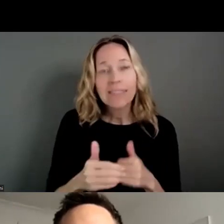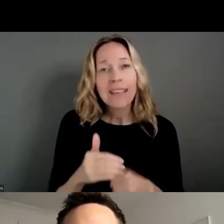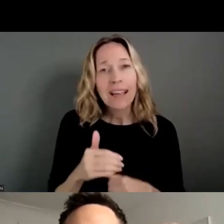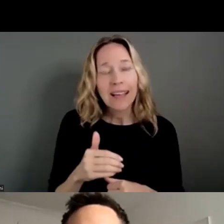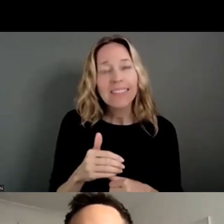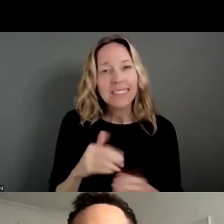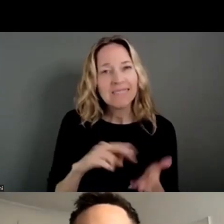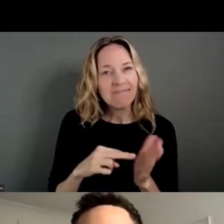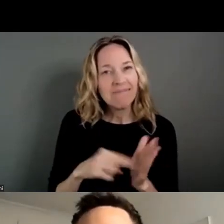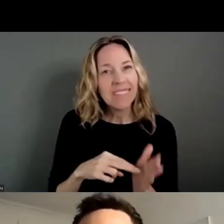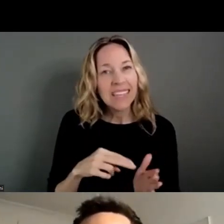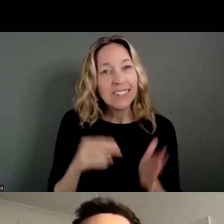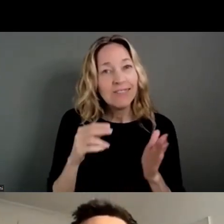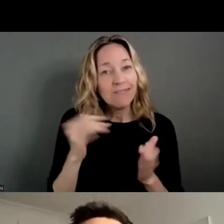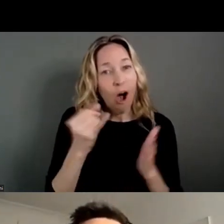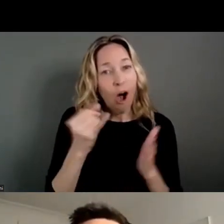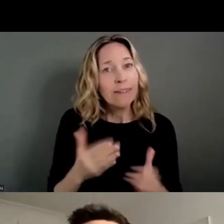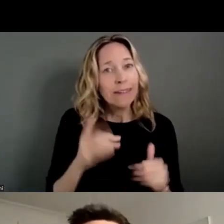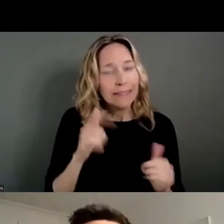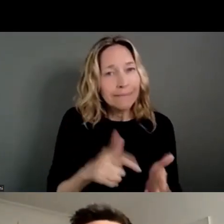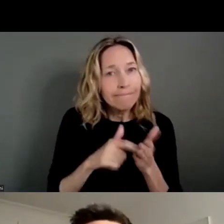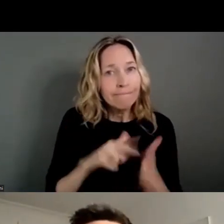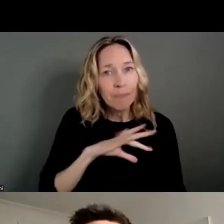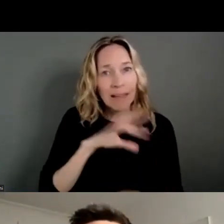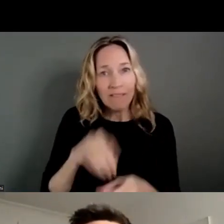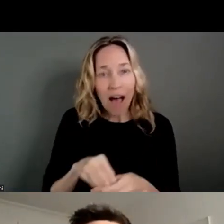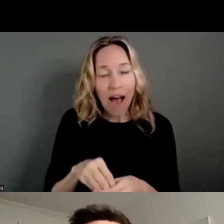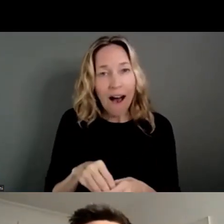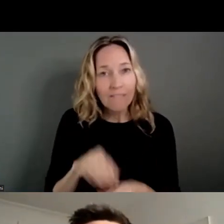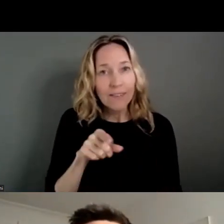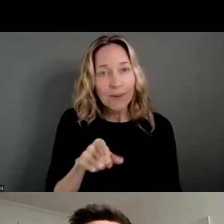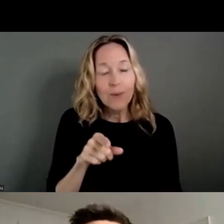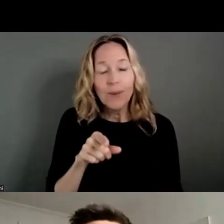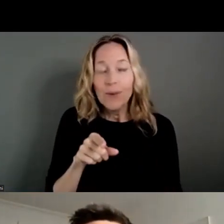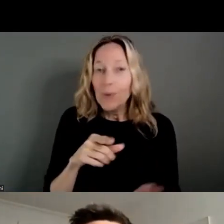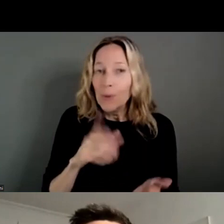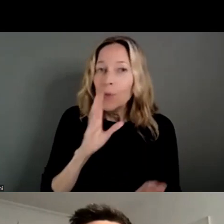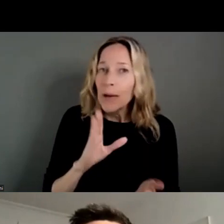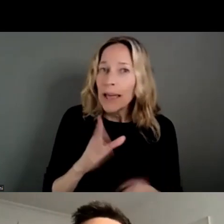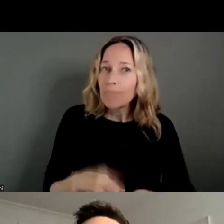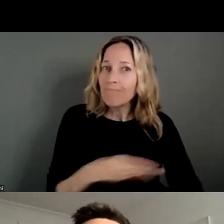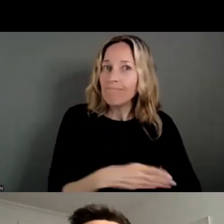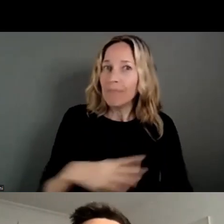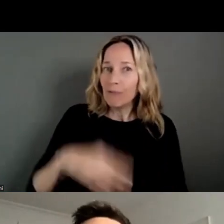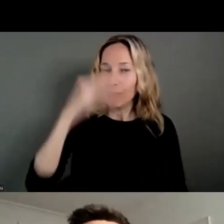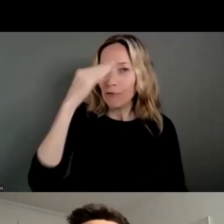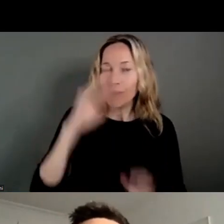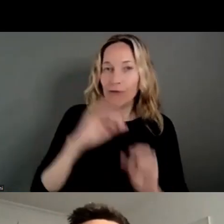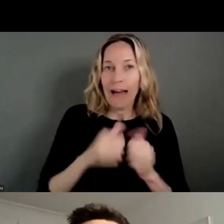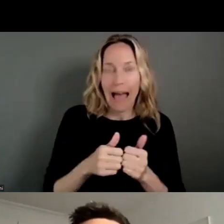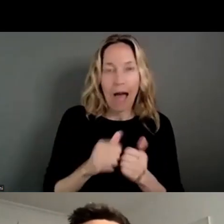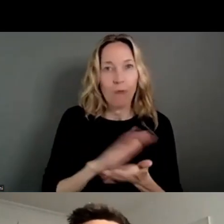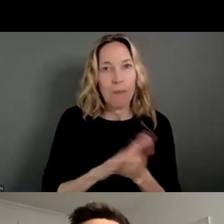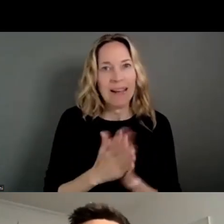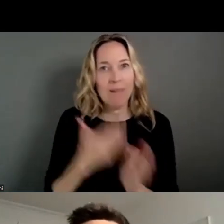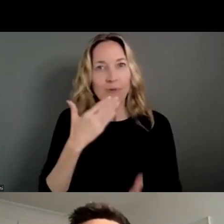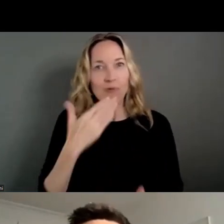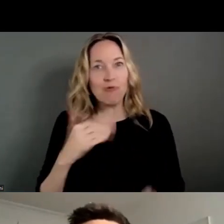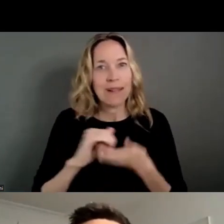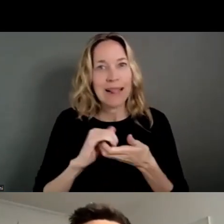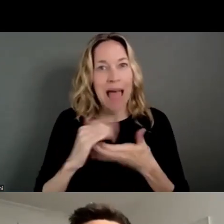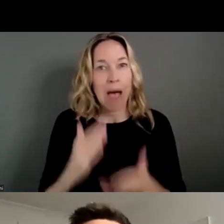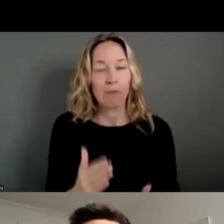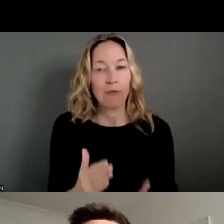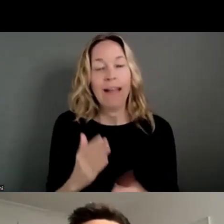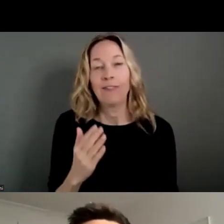be a good collaborator by doing all those things, so that when you first, partner up with a new agent